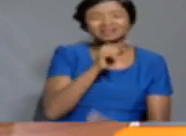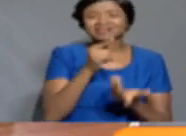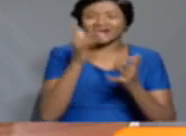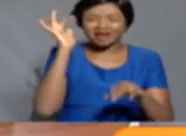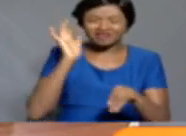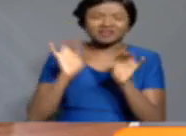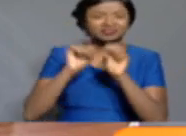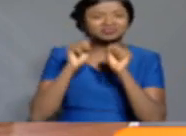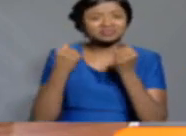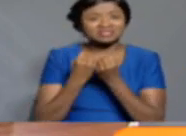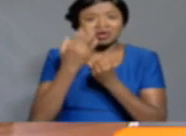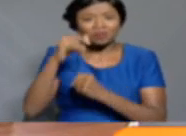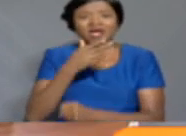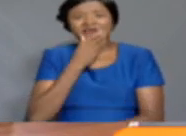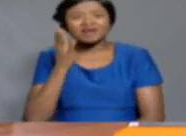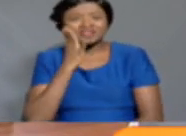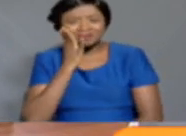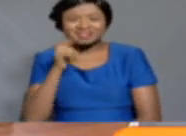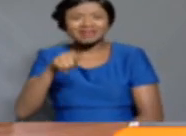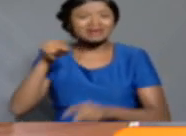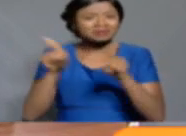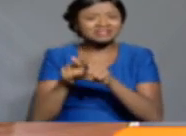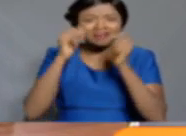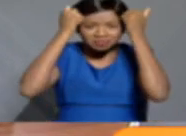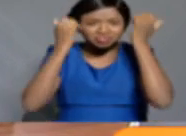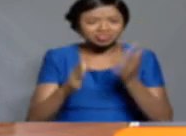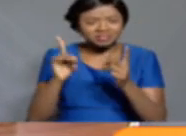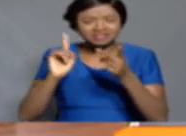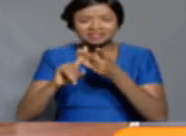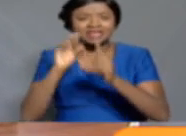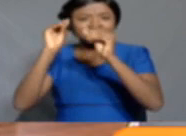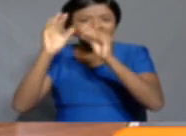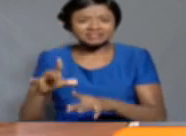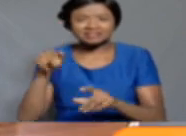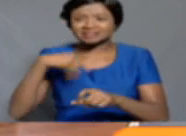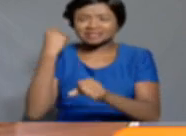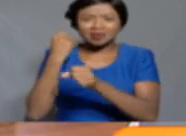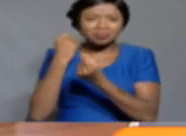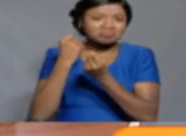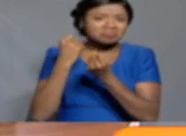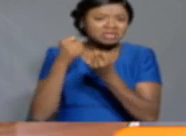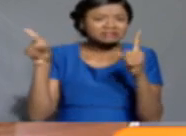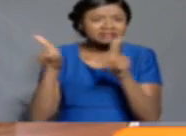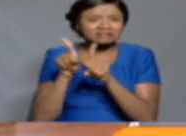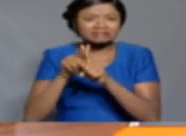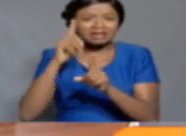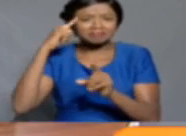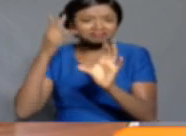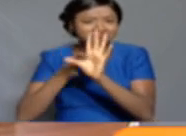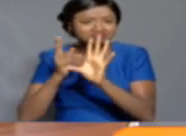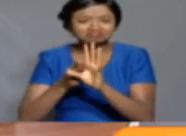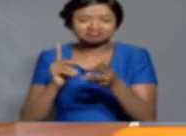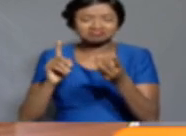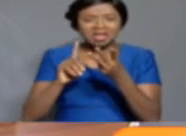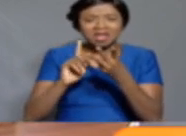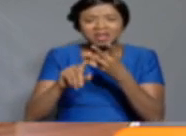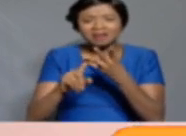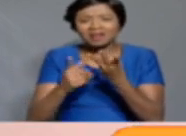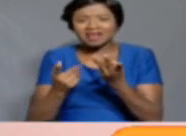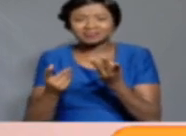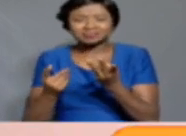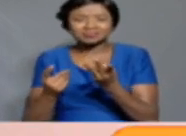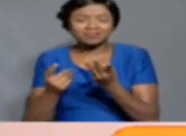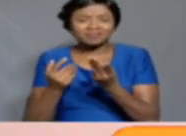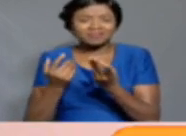now pupils, teachers are family therapists, kids are now workers or slaves, as Nyerere would put it, and the market